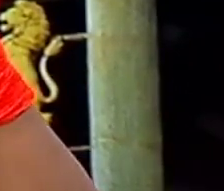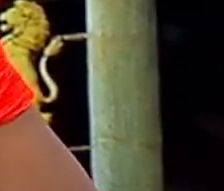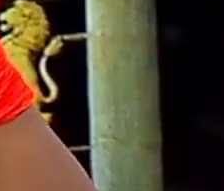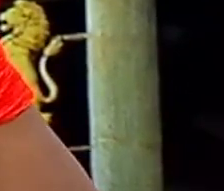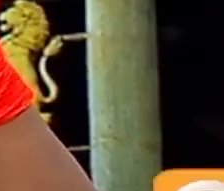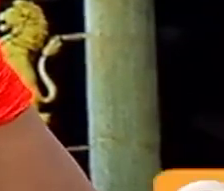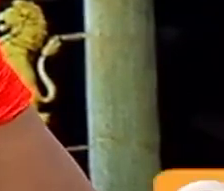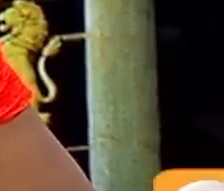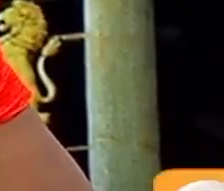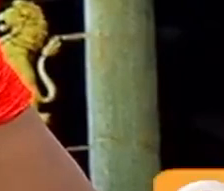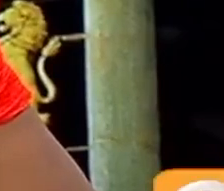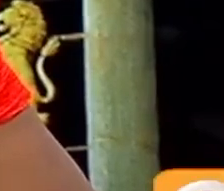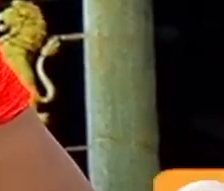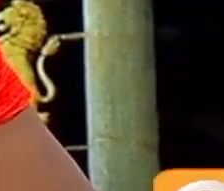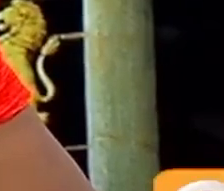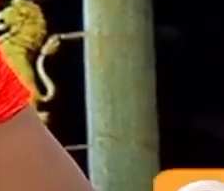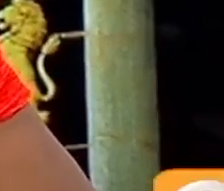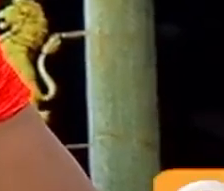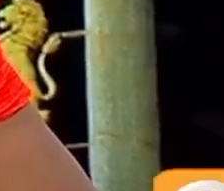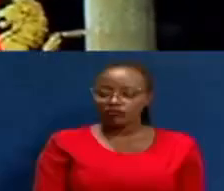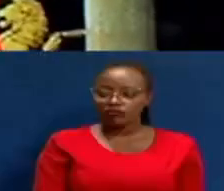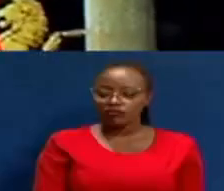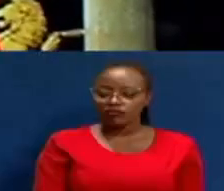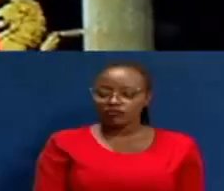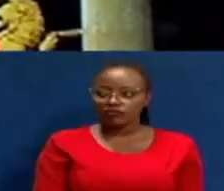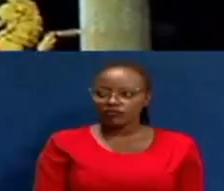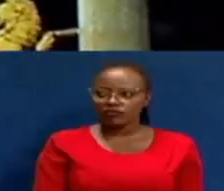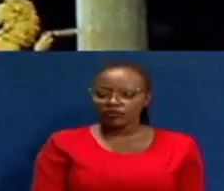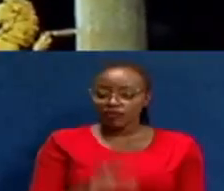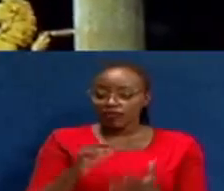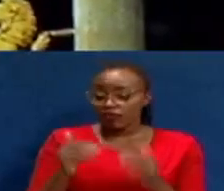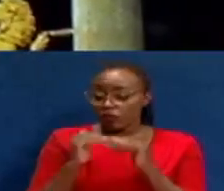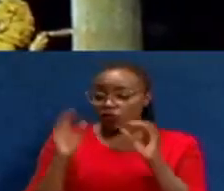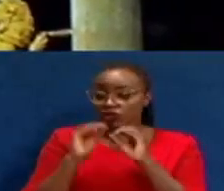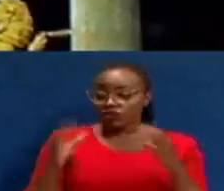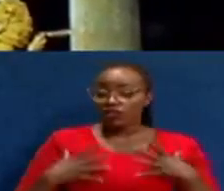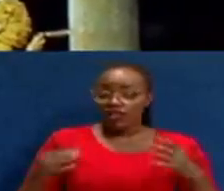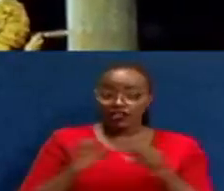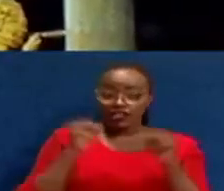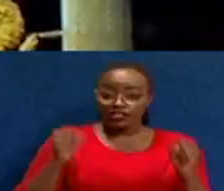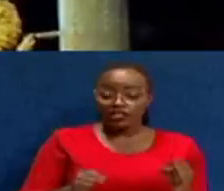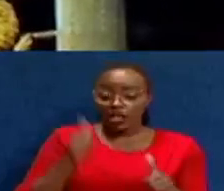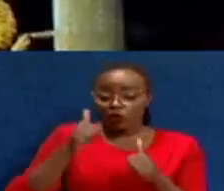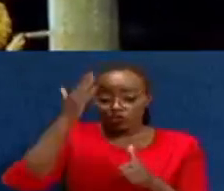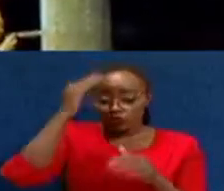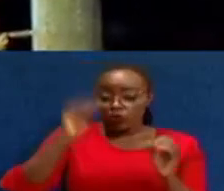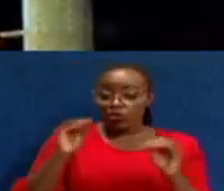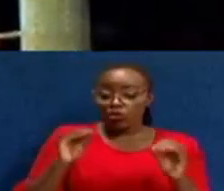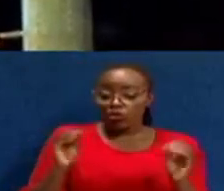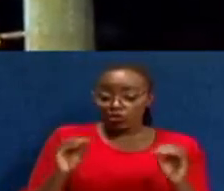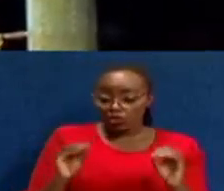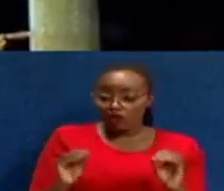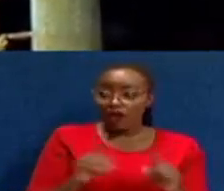health. The COVID-19 pandemic has exposed the inequalities in the healthcare system. Not that we didn't know this